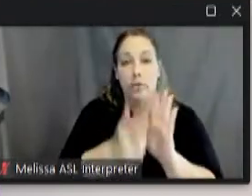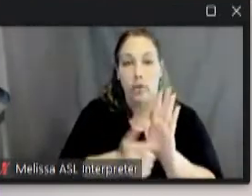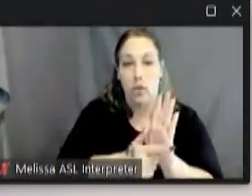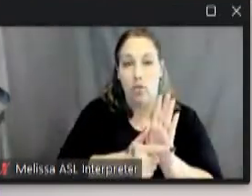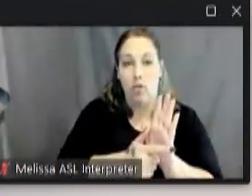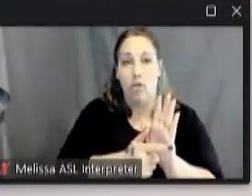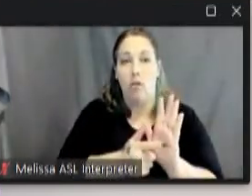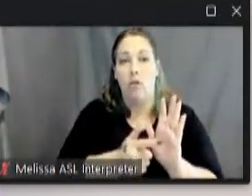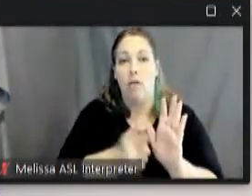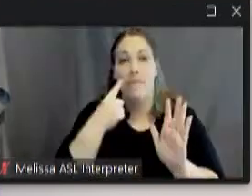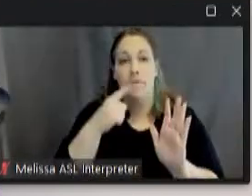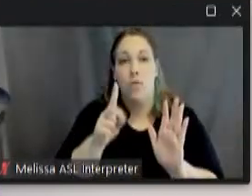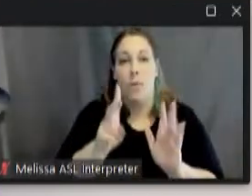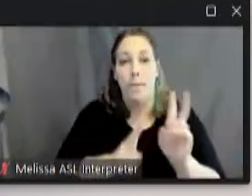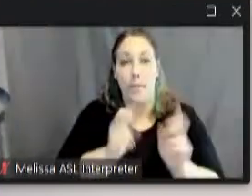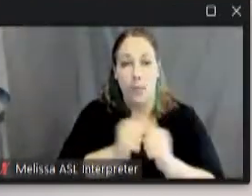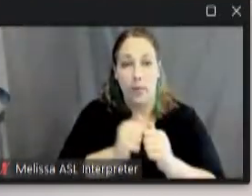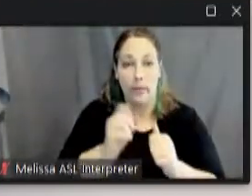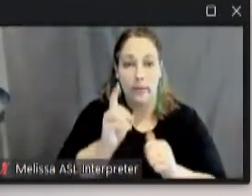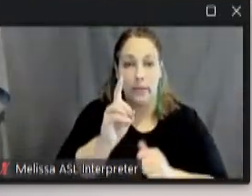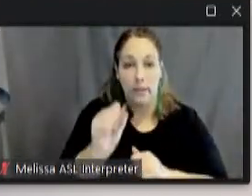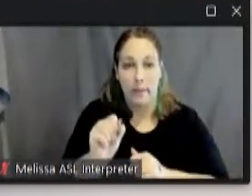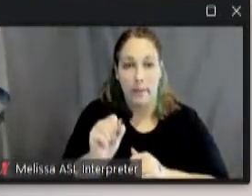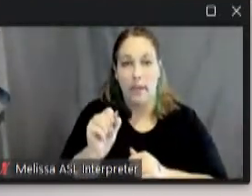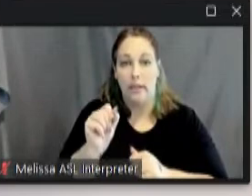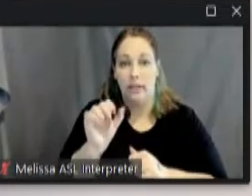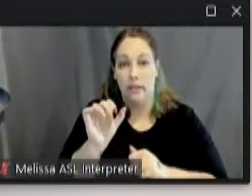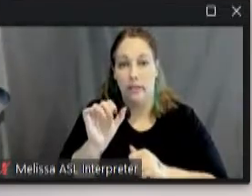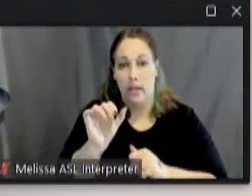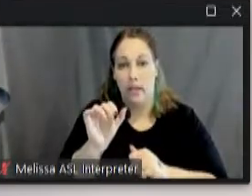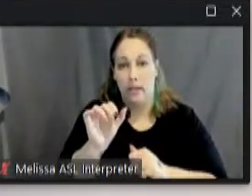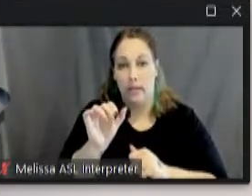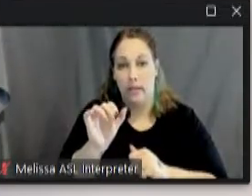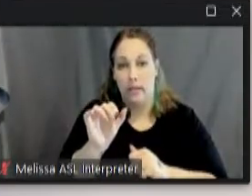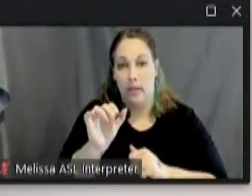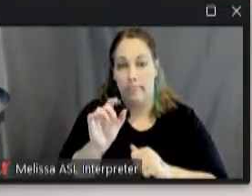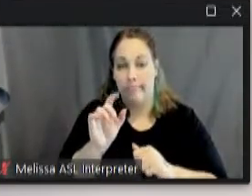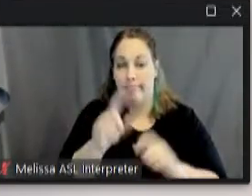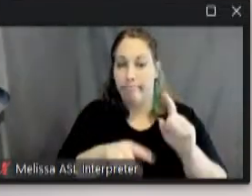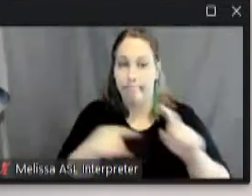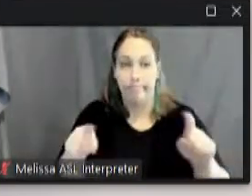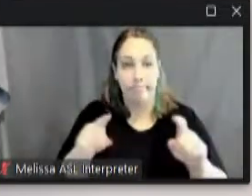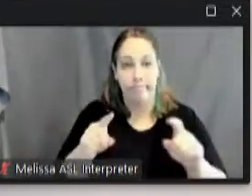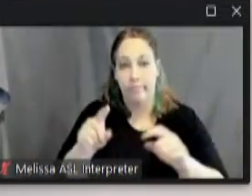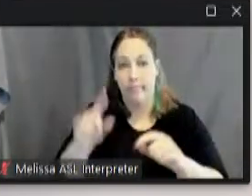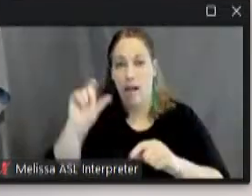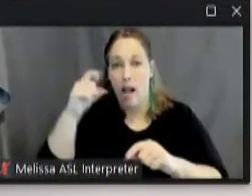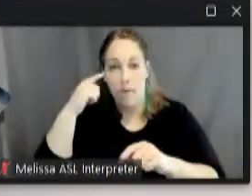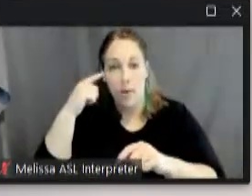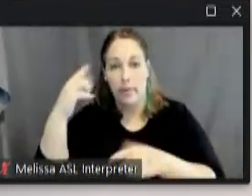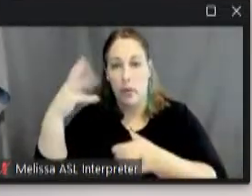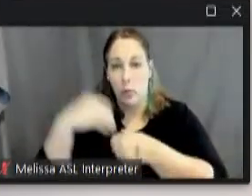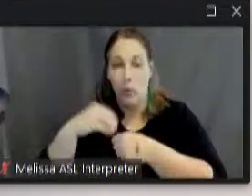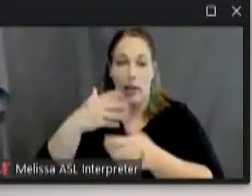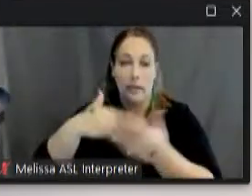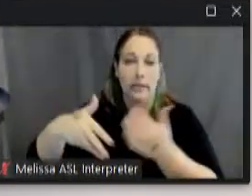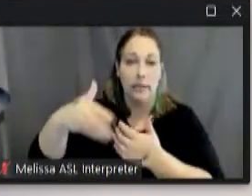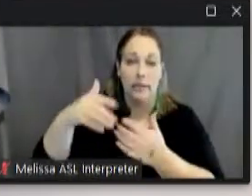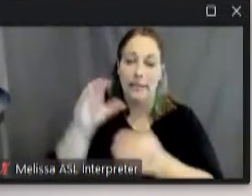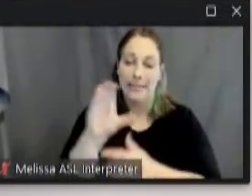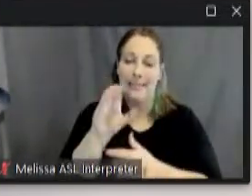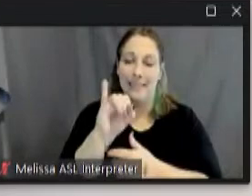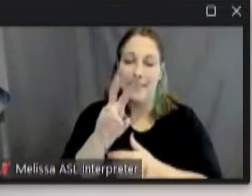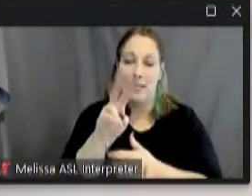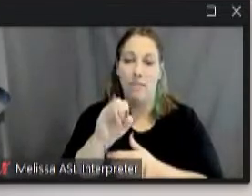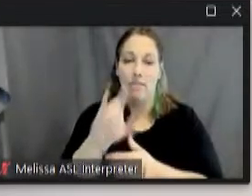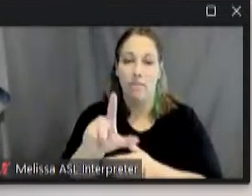up by different members of the government and civil society that will protect